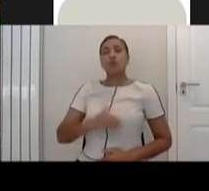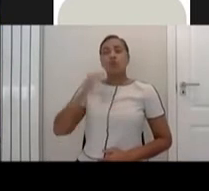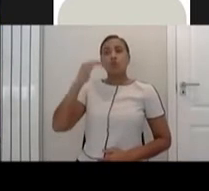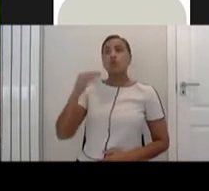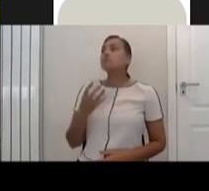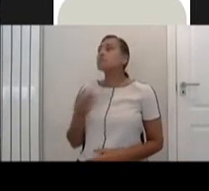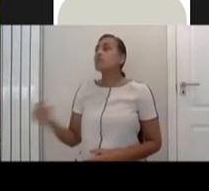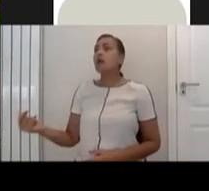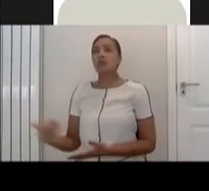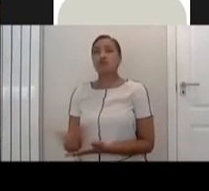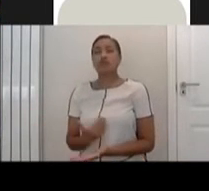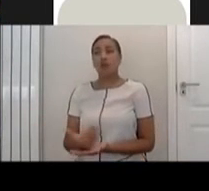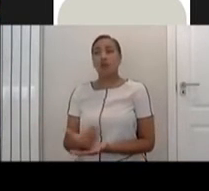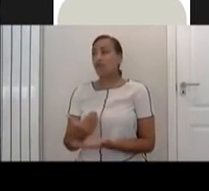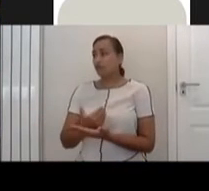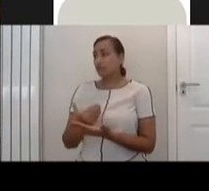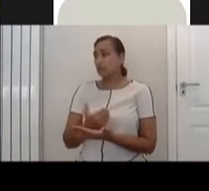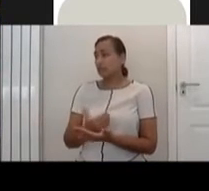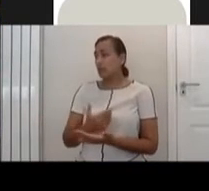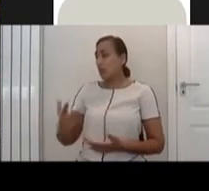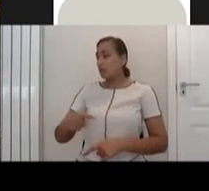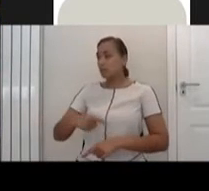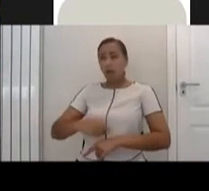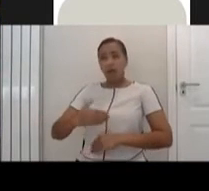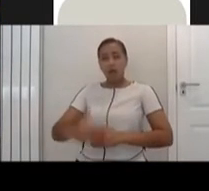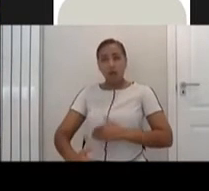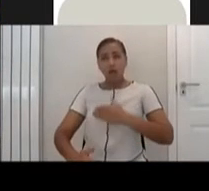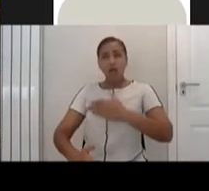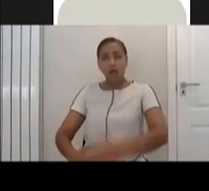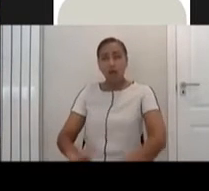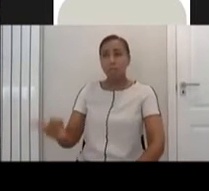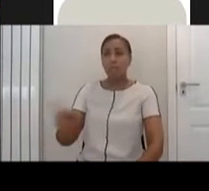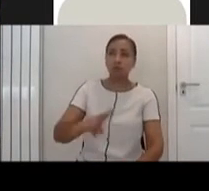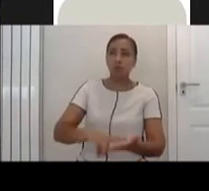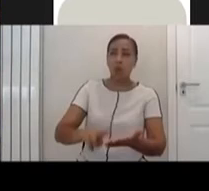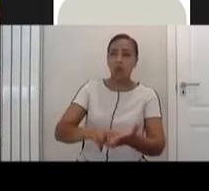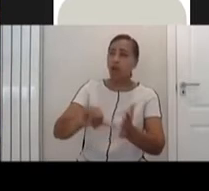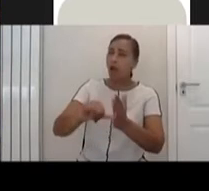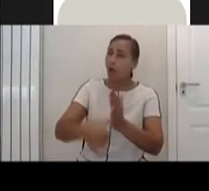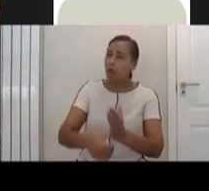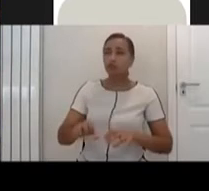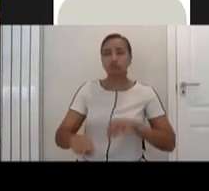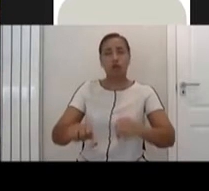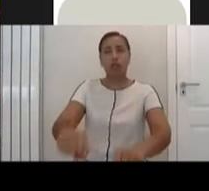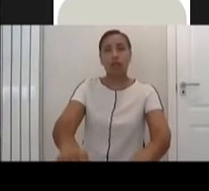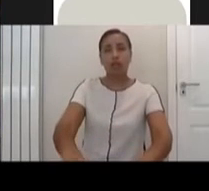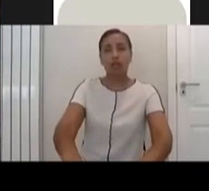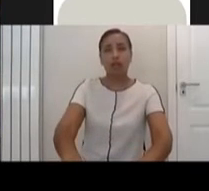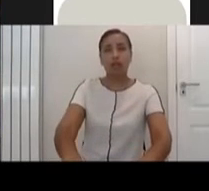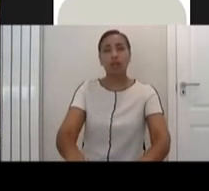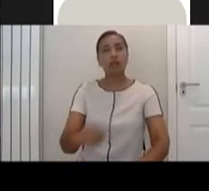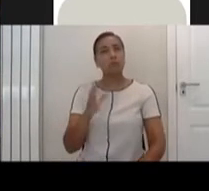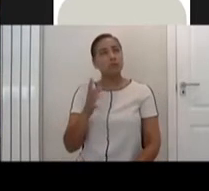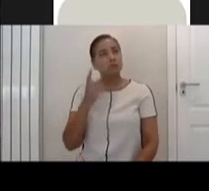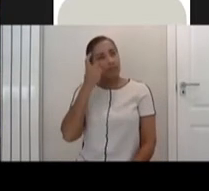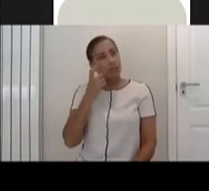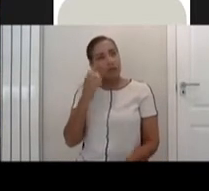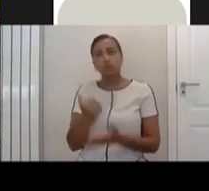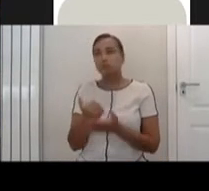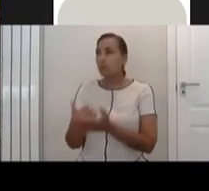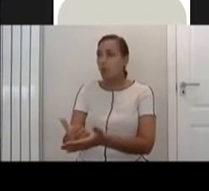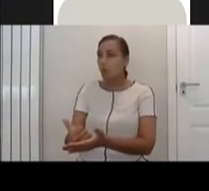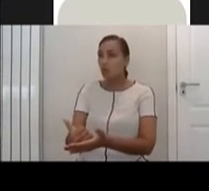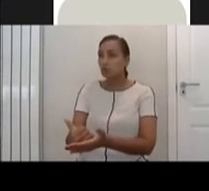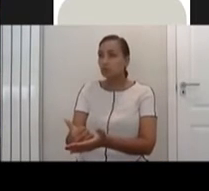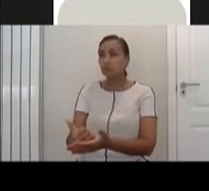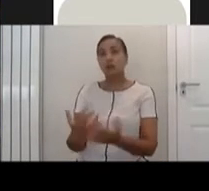not that well, and it's taking quite a lot of time. So I guess it's just flagging there, thinking about the support between whether it's